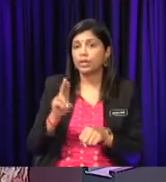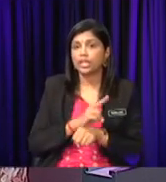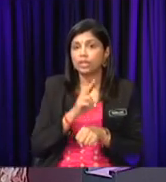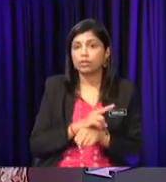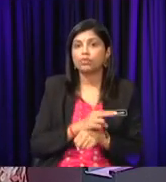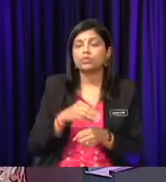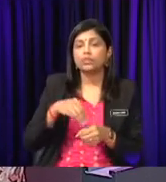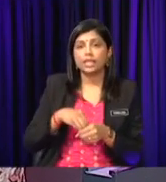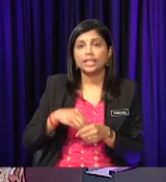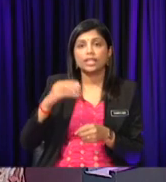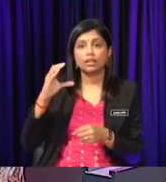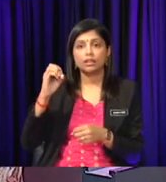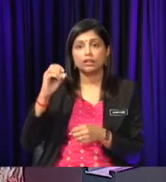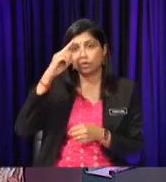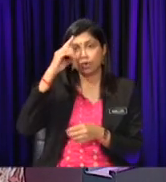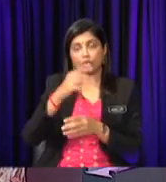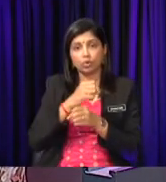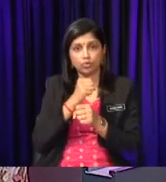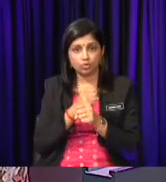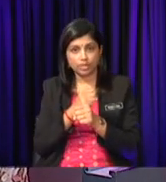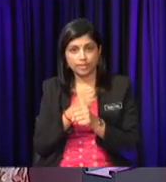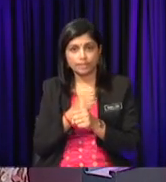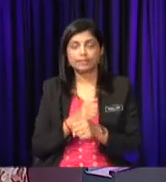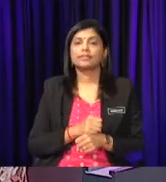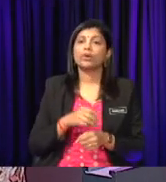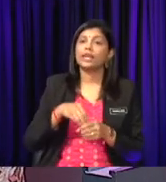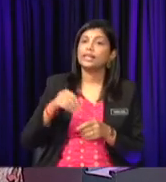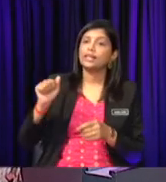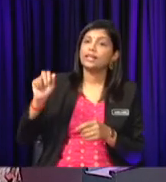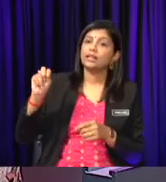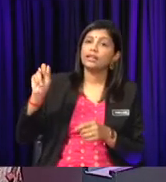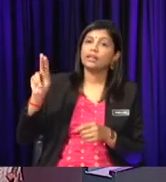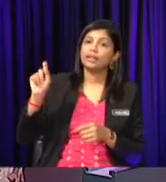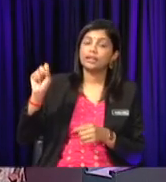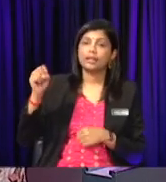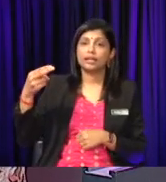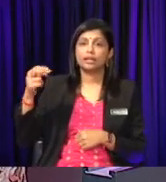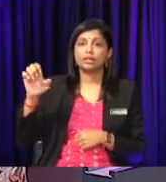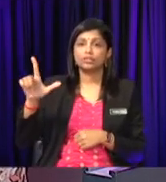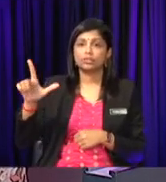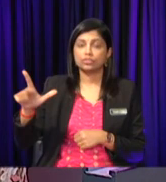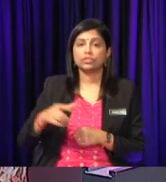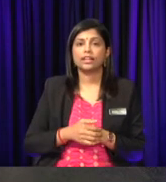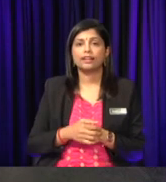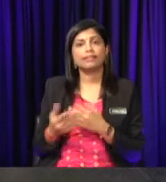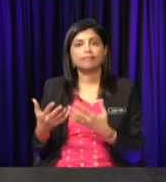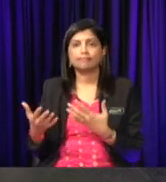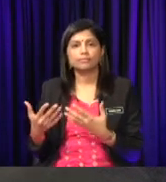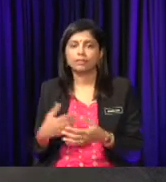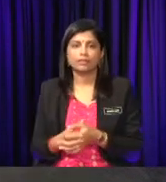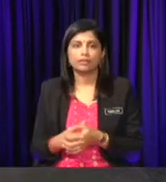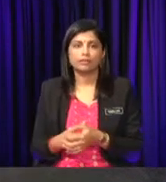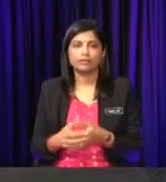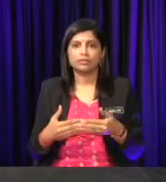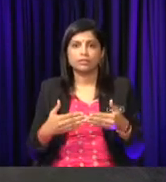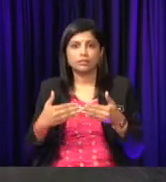nutshell. We agree that better prices is the main reason why people shop online. Right, okay. All right. Those